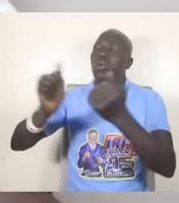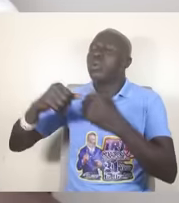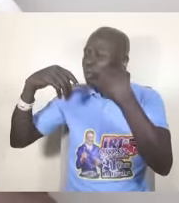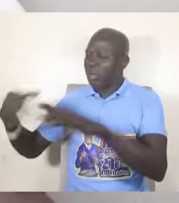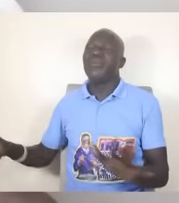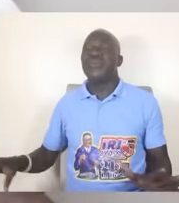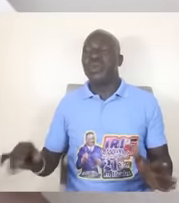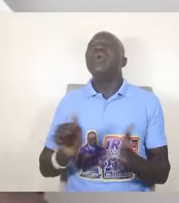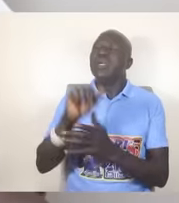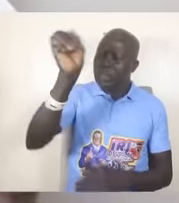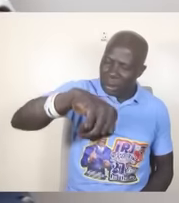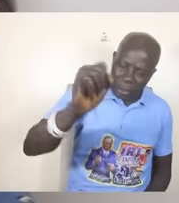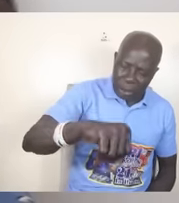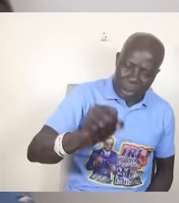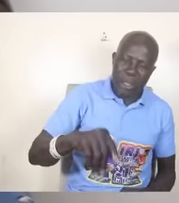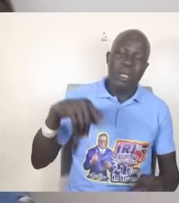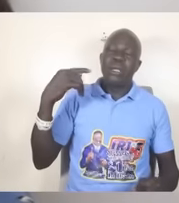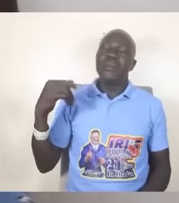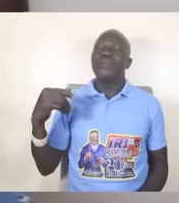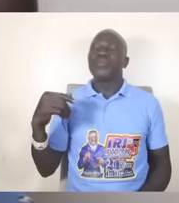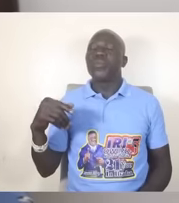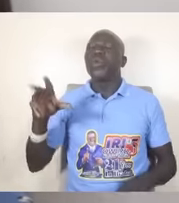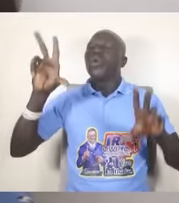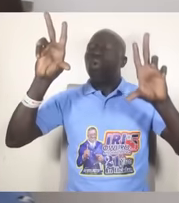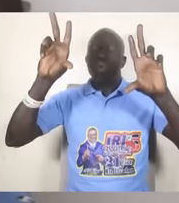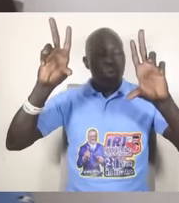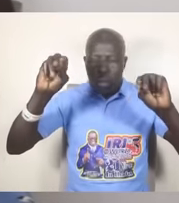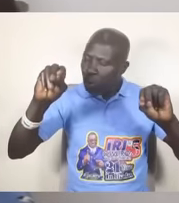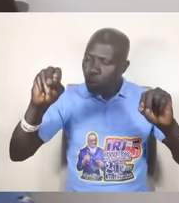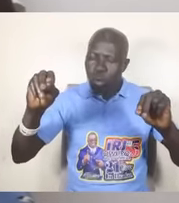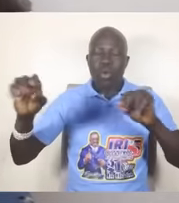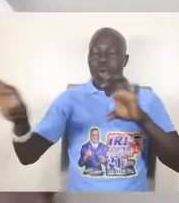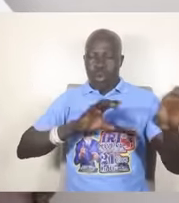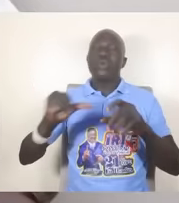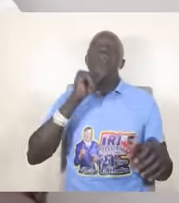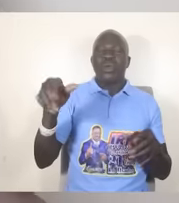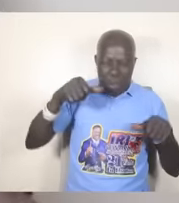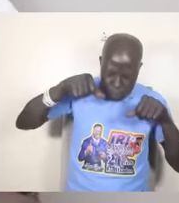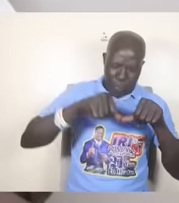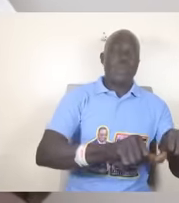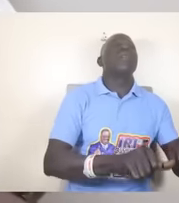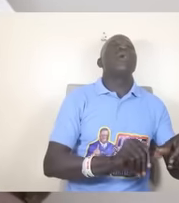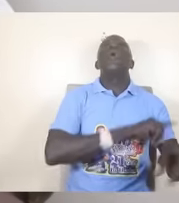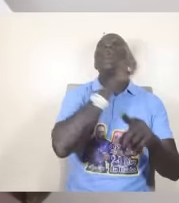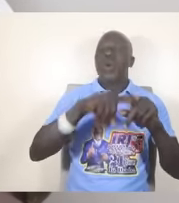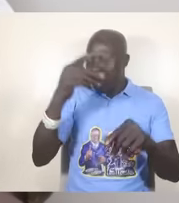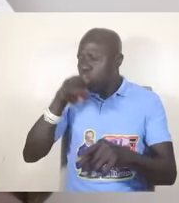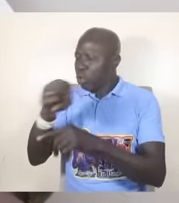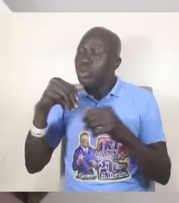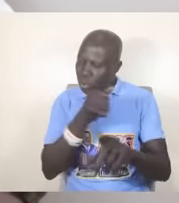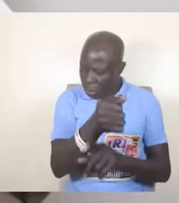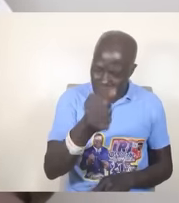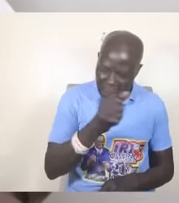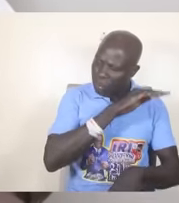ipo e will not leave you ben ni to ibo ale no condition is permanent. You say go to a wapo, papi. Nigba ti wo gangan. Where you